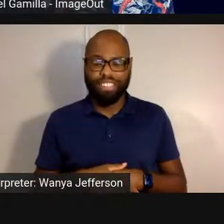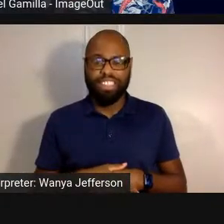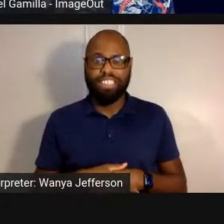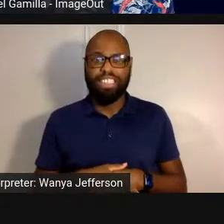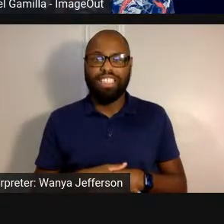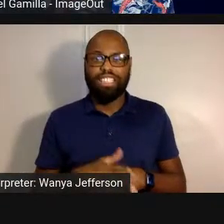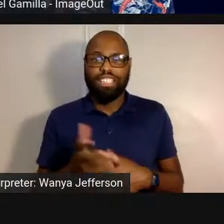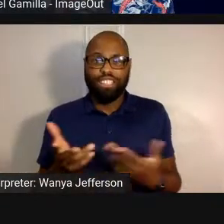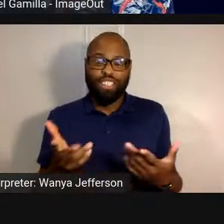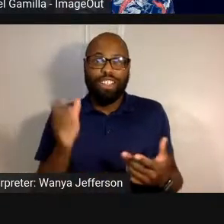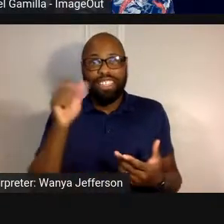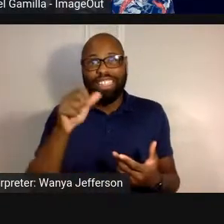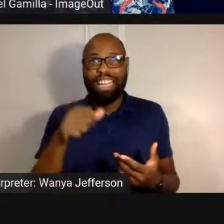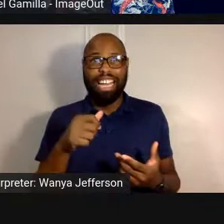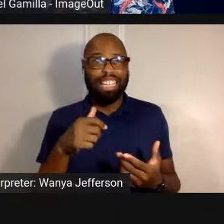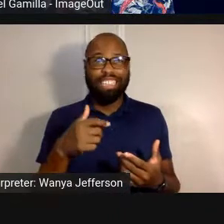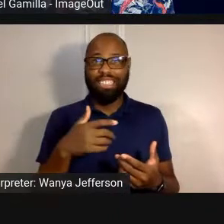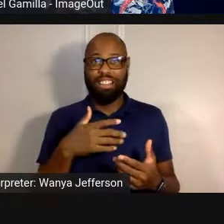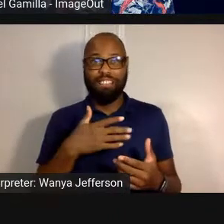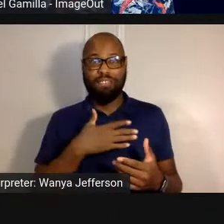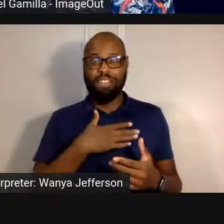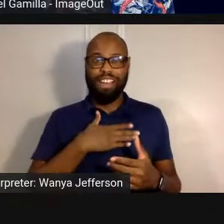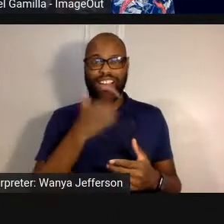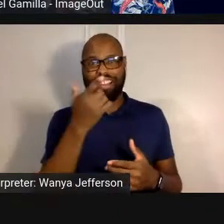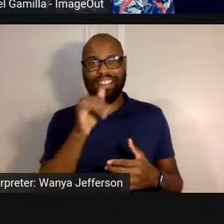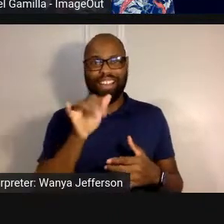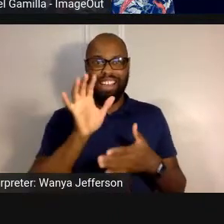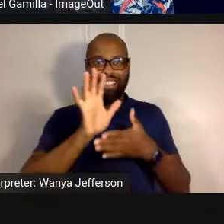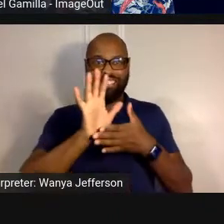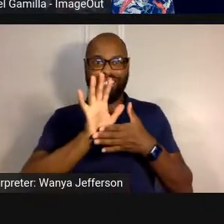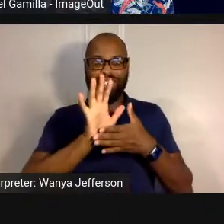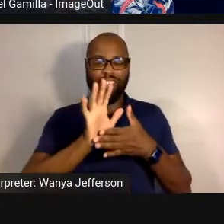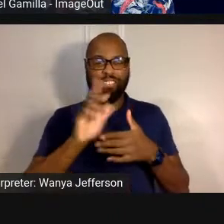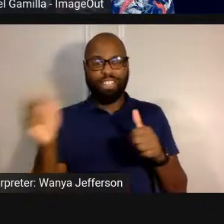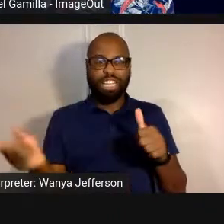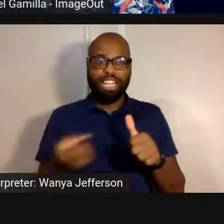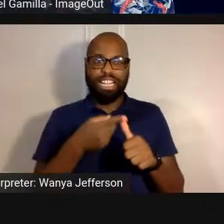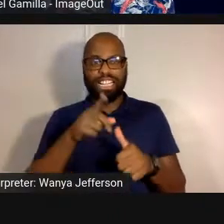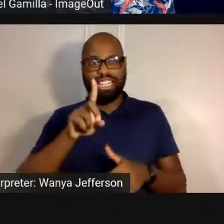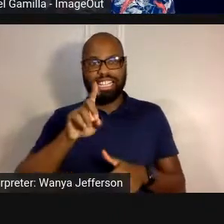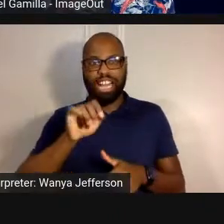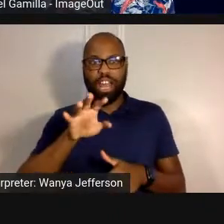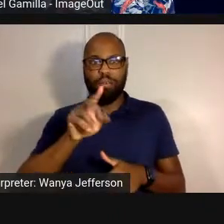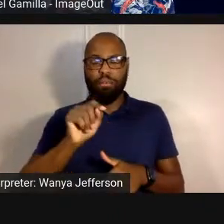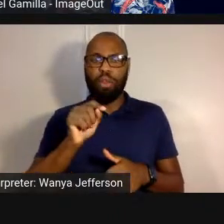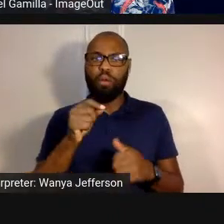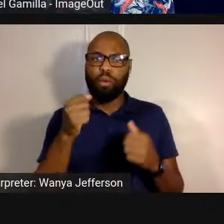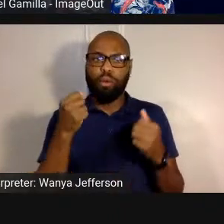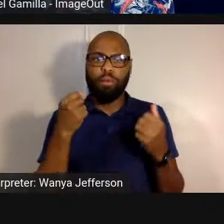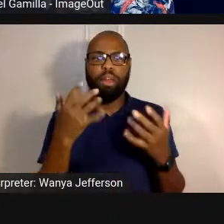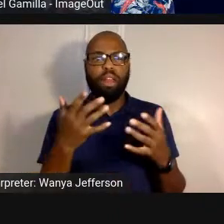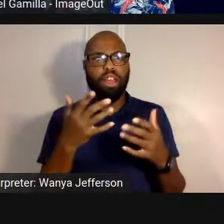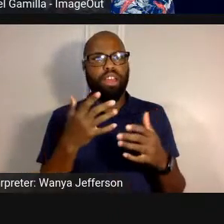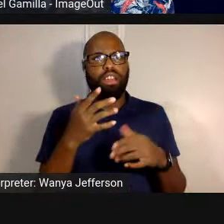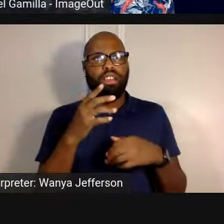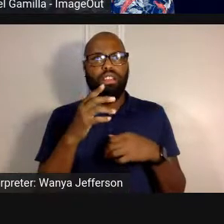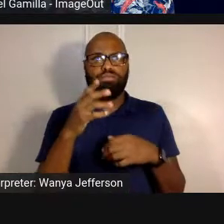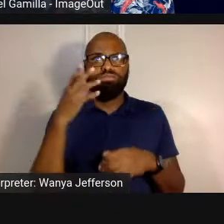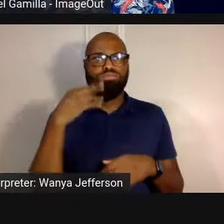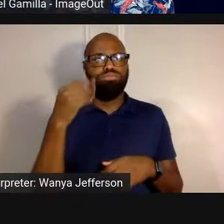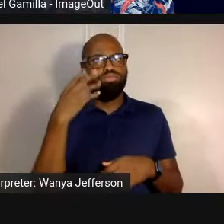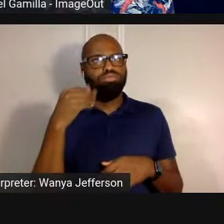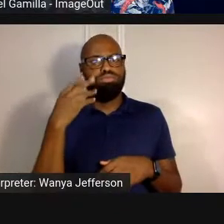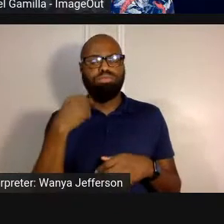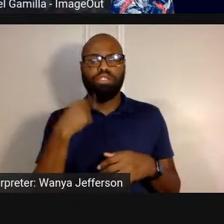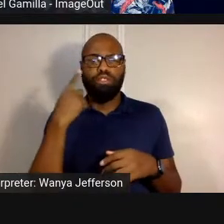film was just one of the amazing experiences for me, for my family, and for all the people that could see